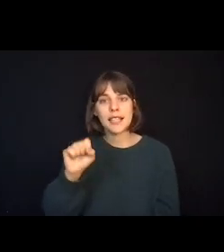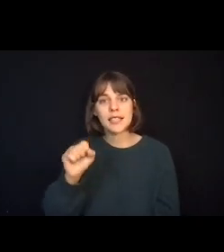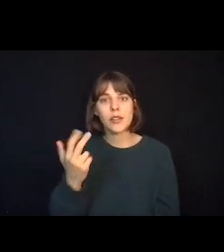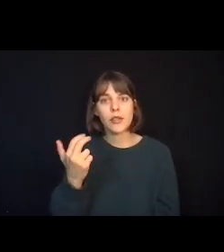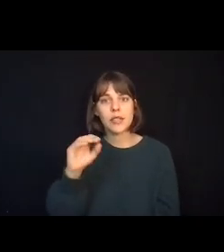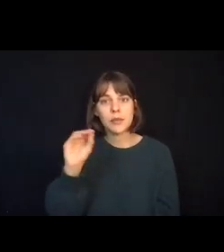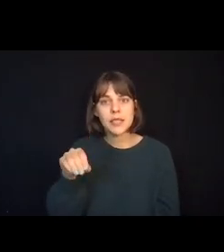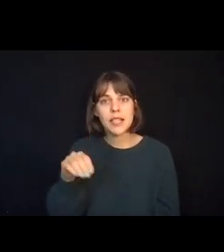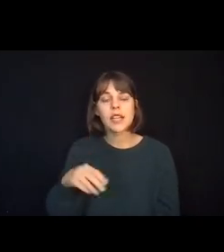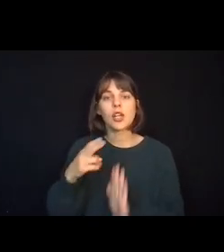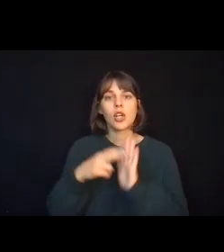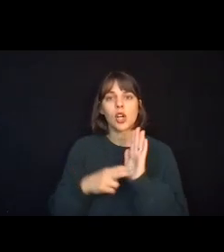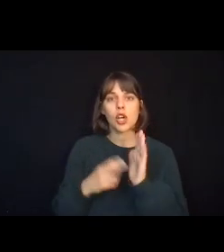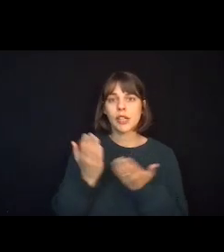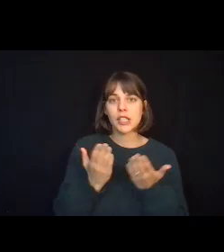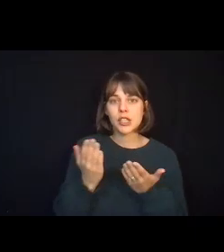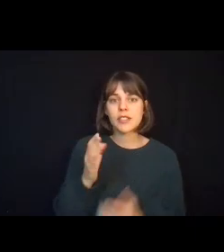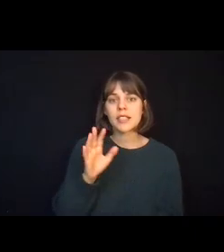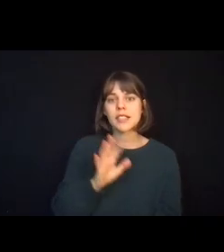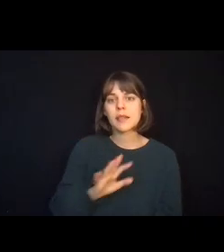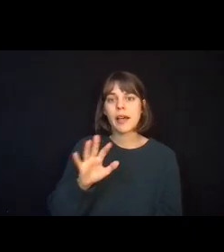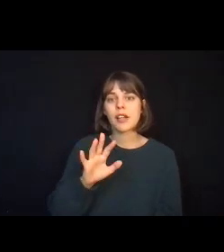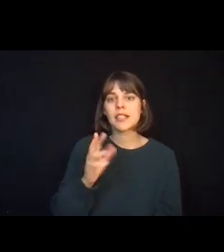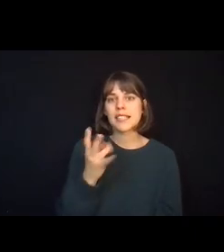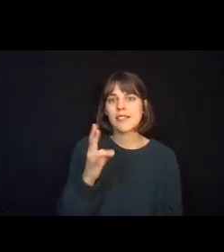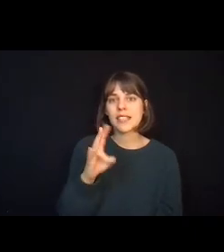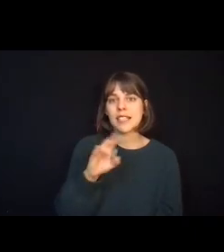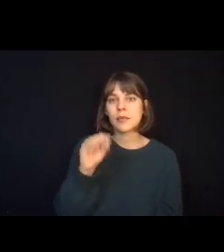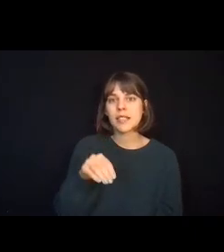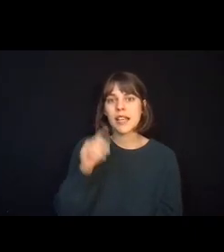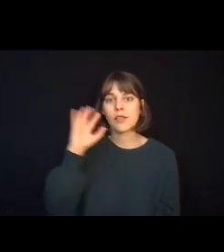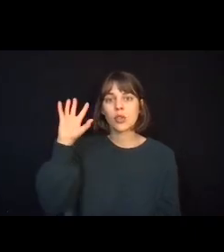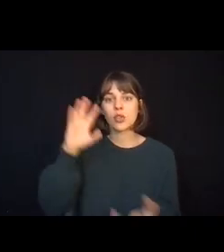contracted services is 17% of the total $74 million.